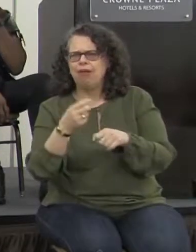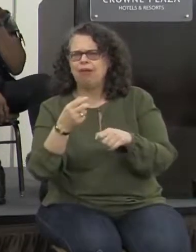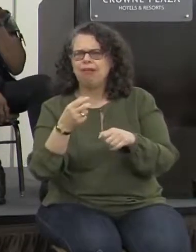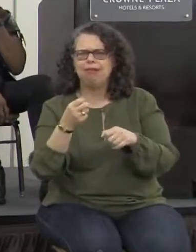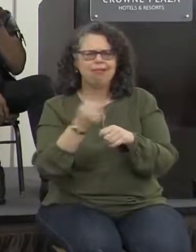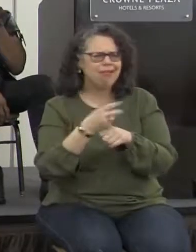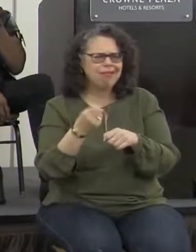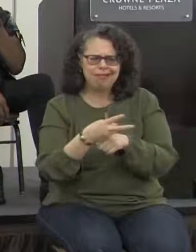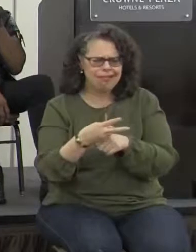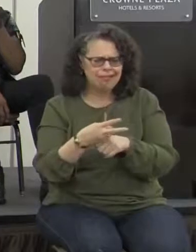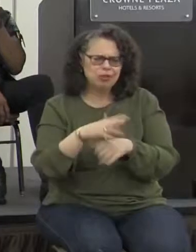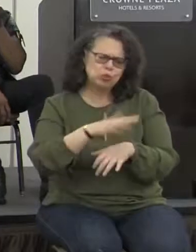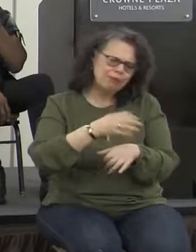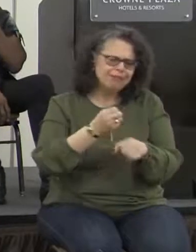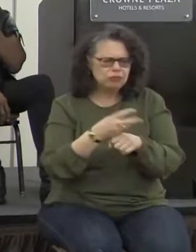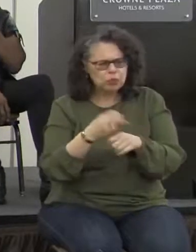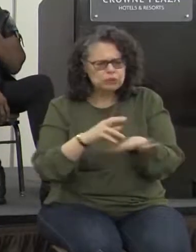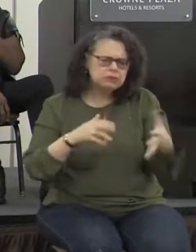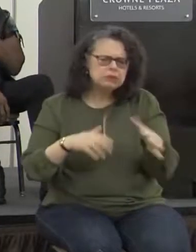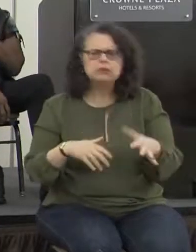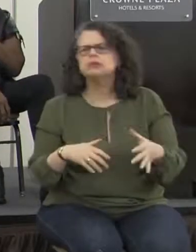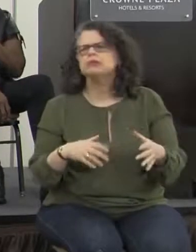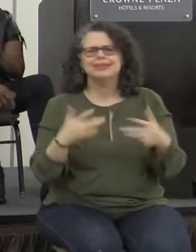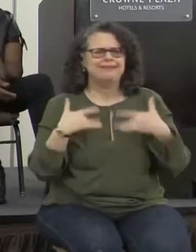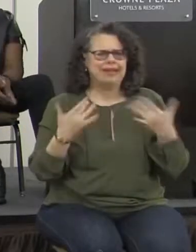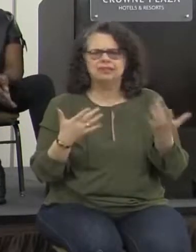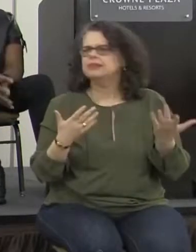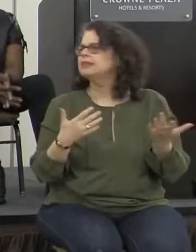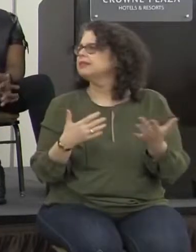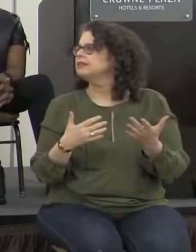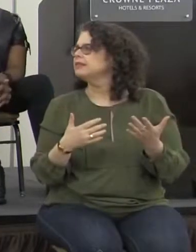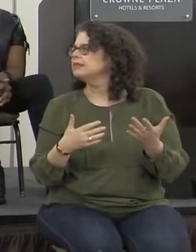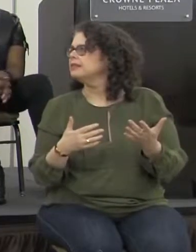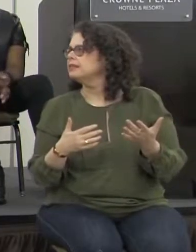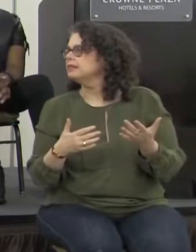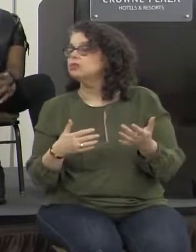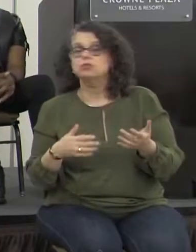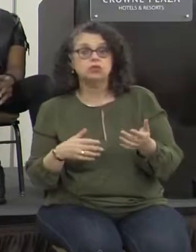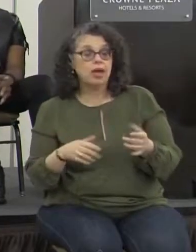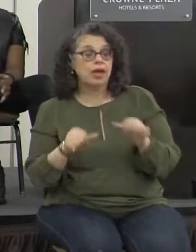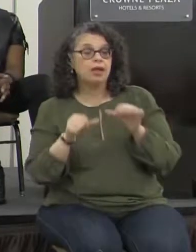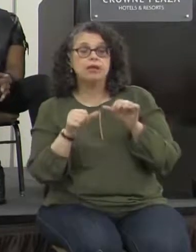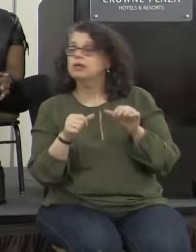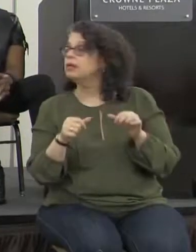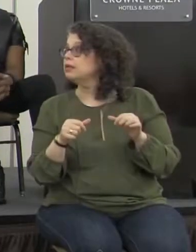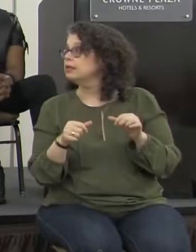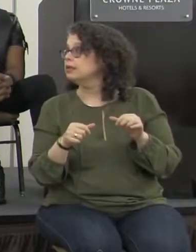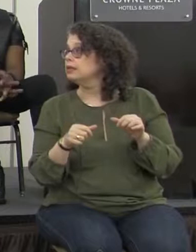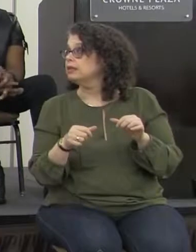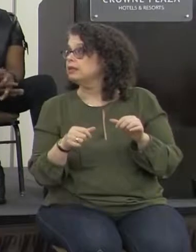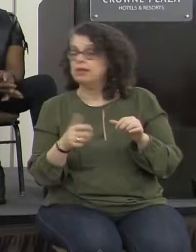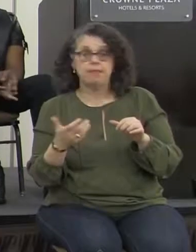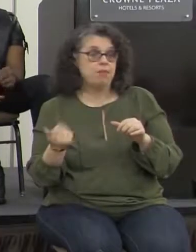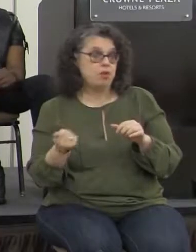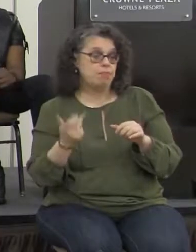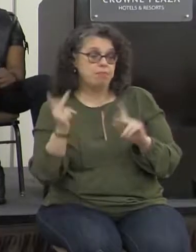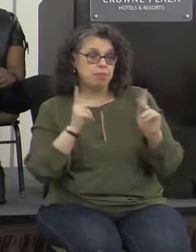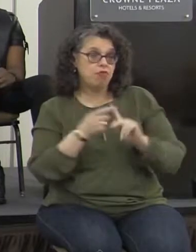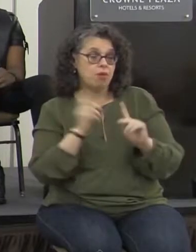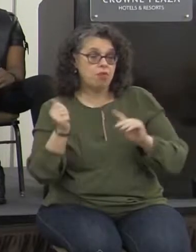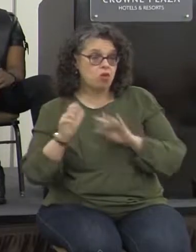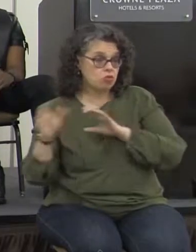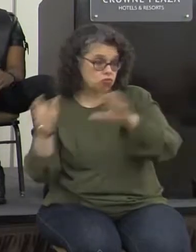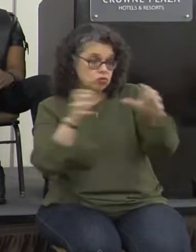of Onyx. And the issue we continually have, and maybe the other chapters can voice